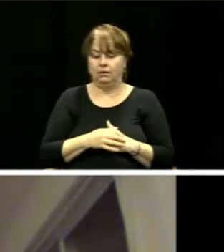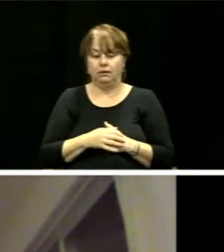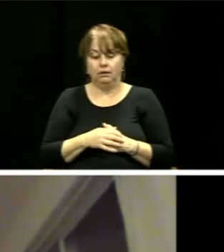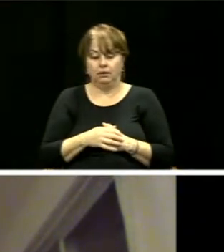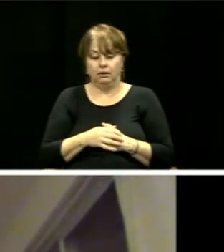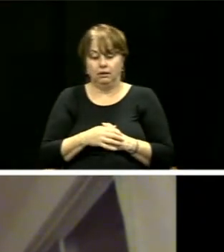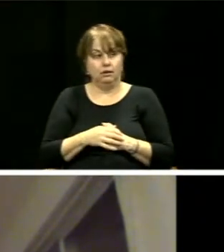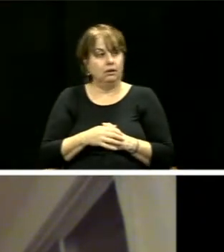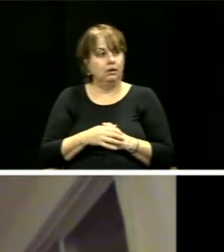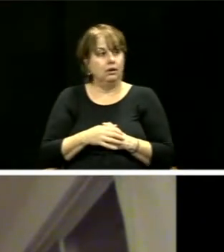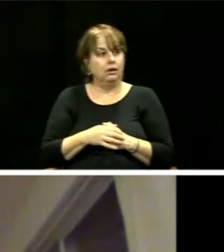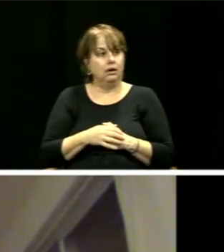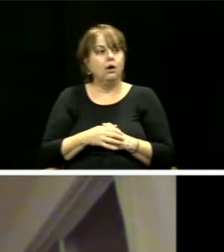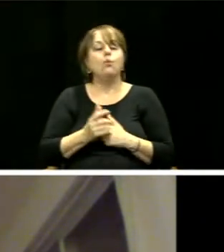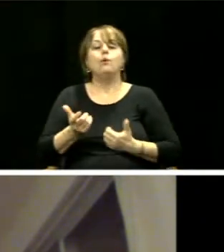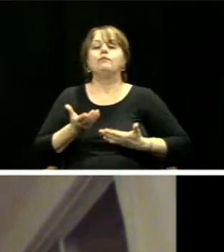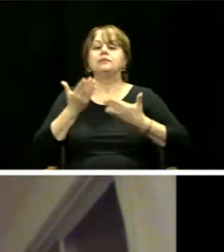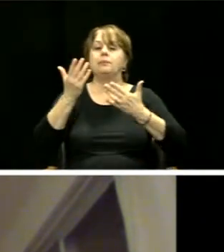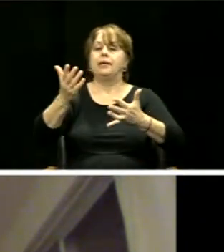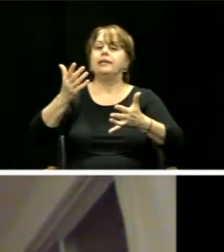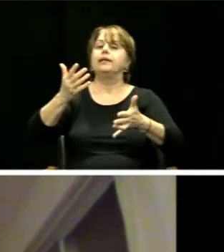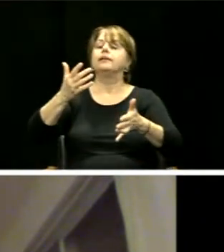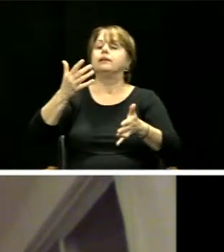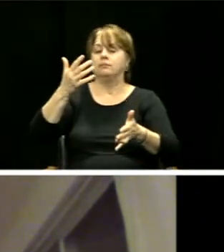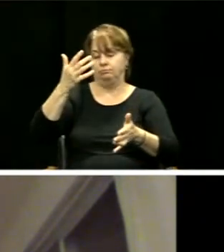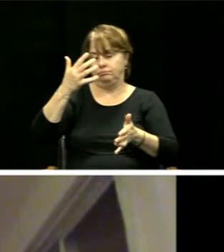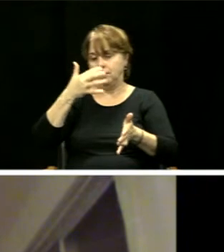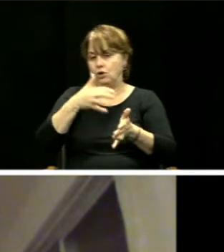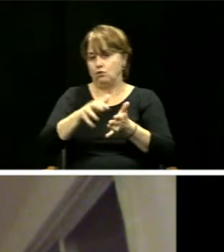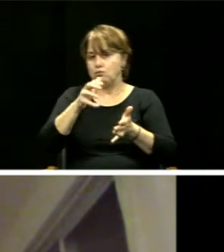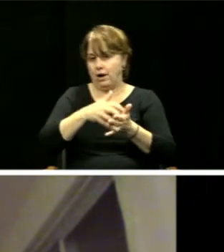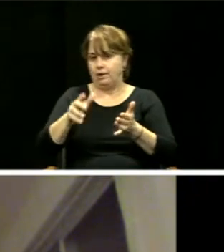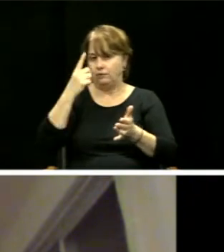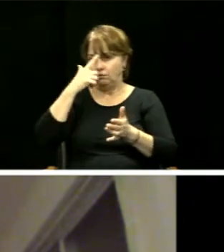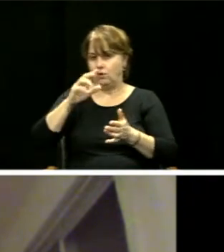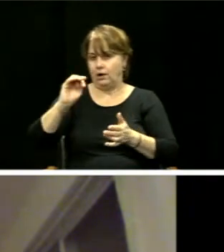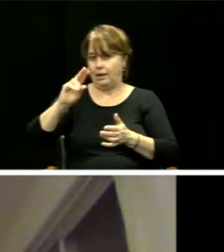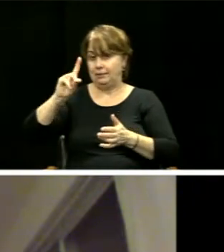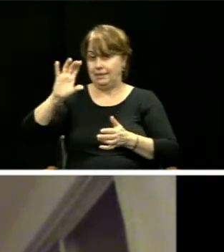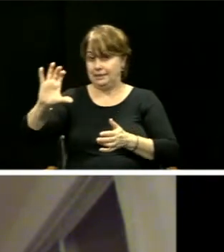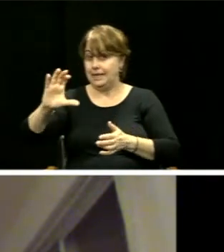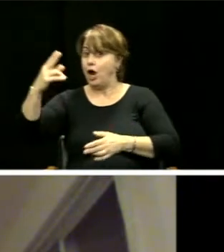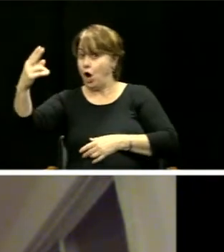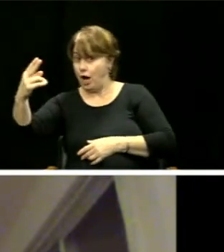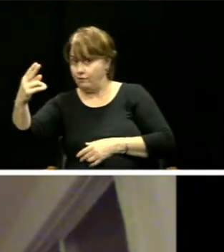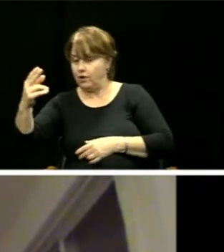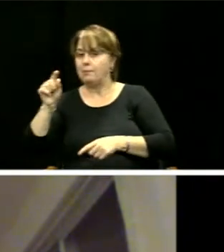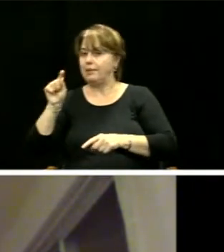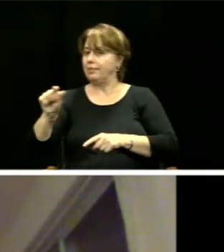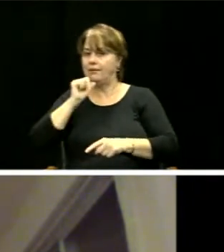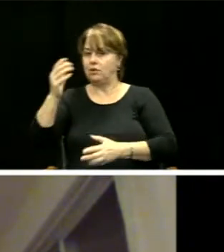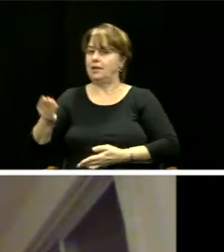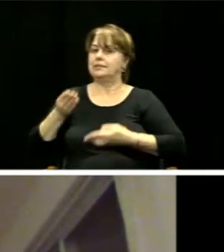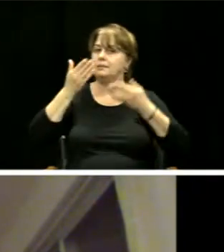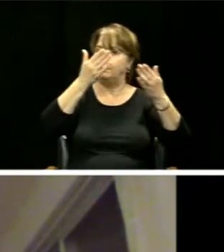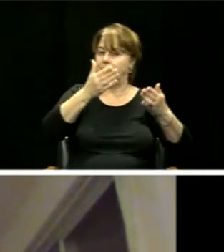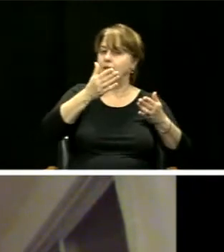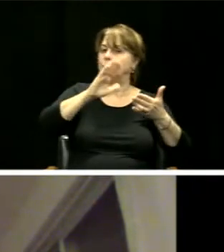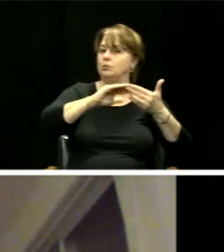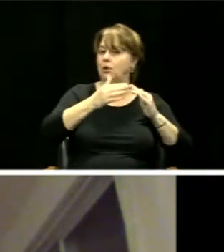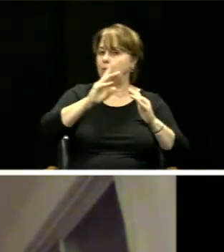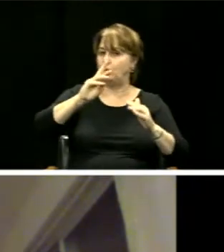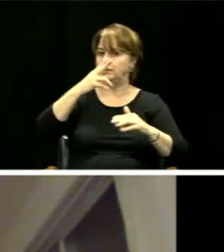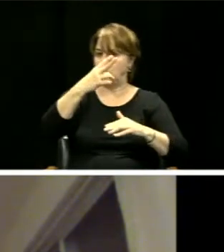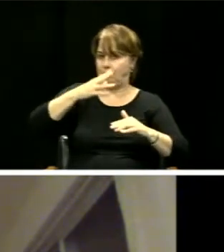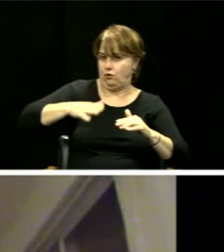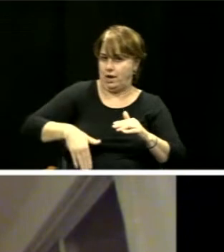our memo. We have submitted a draft of it to the Hartford MDC, but the Hartford MDC has not submitted that to the town of West Hartford. But